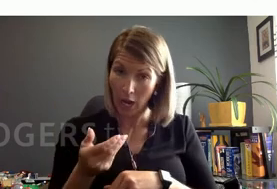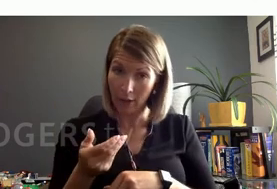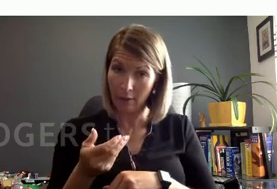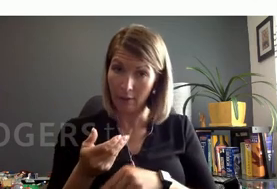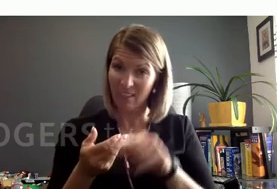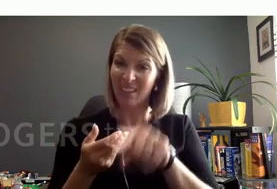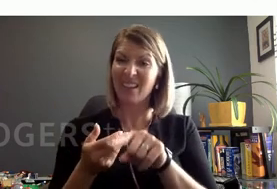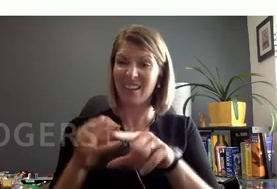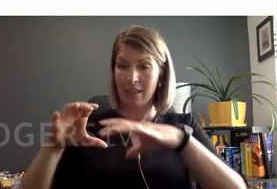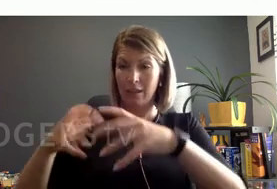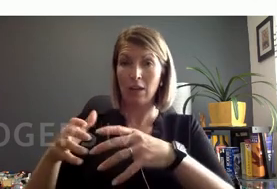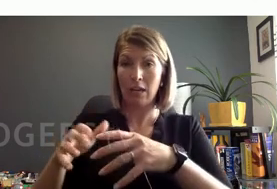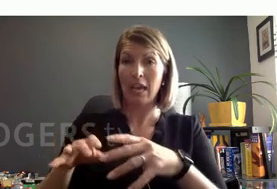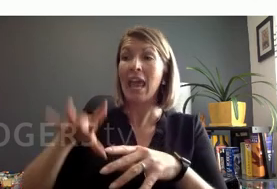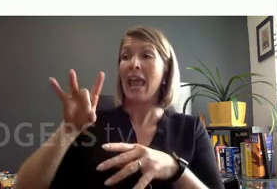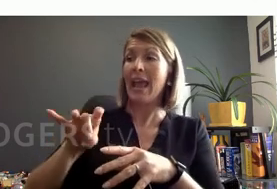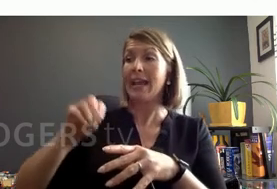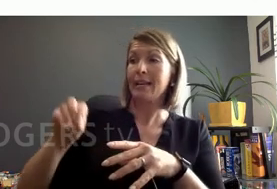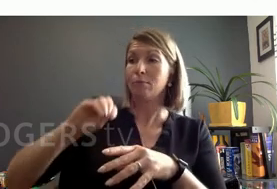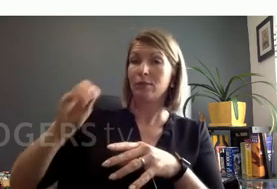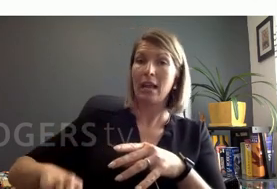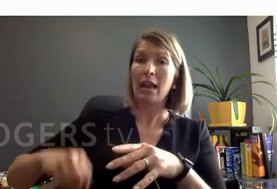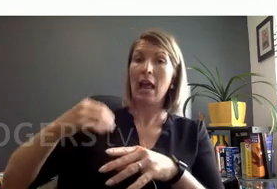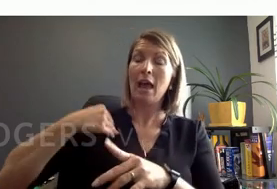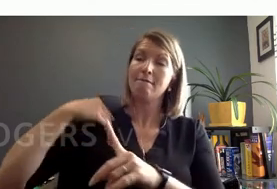80% of them have positive,